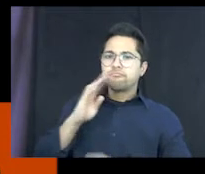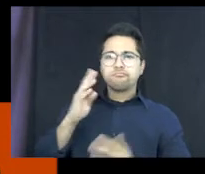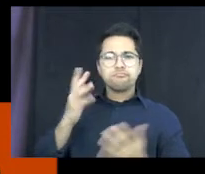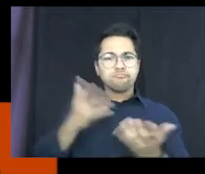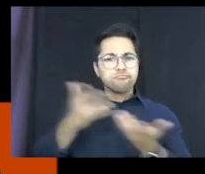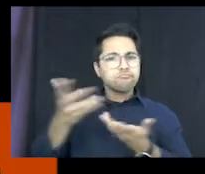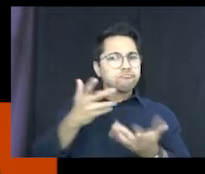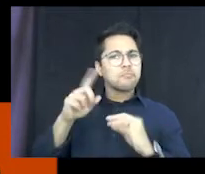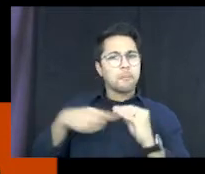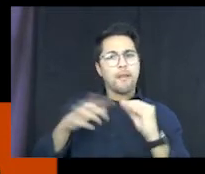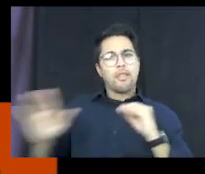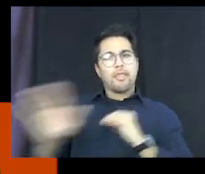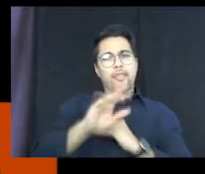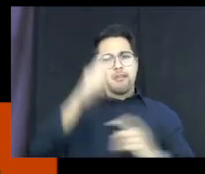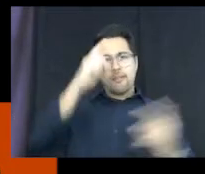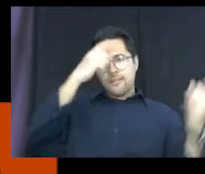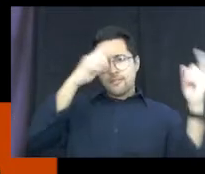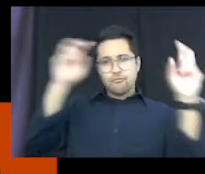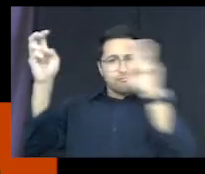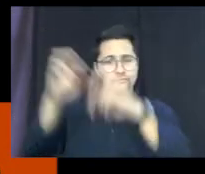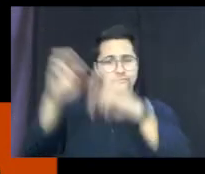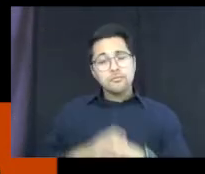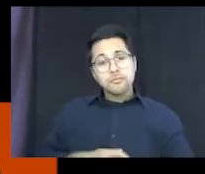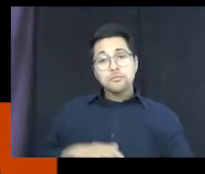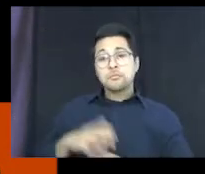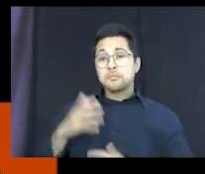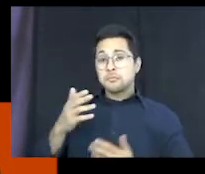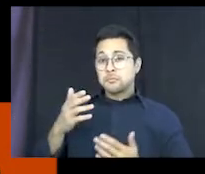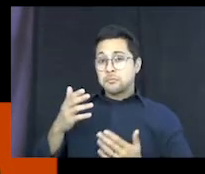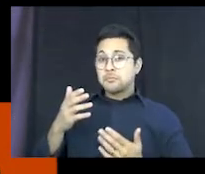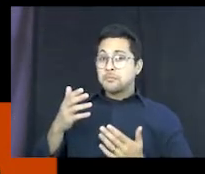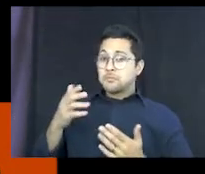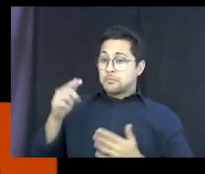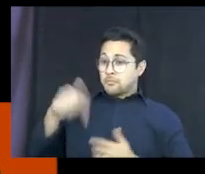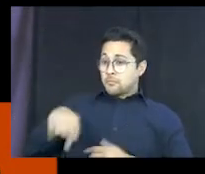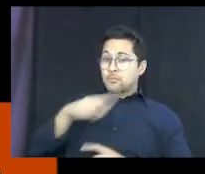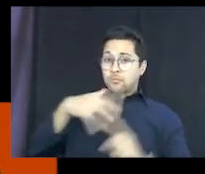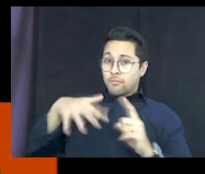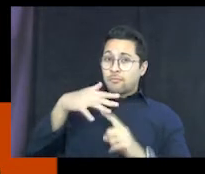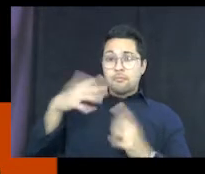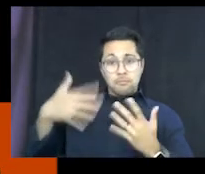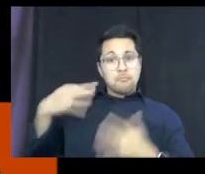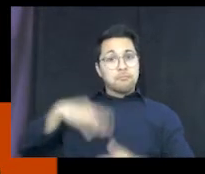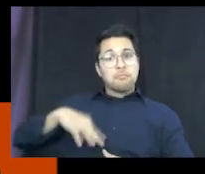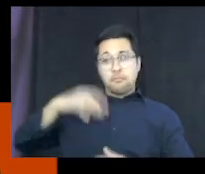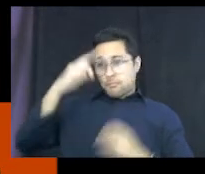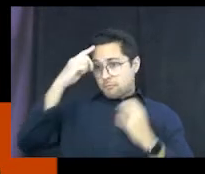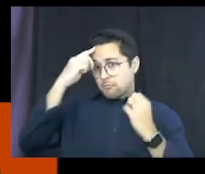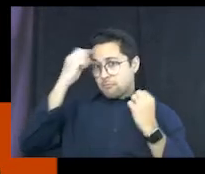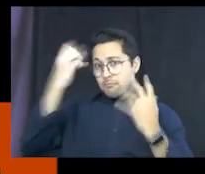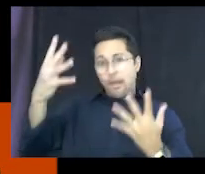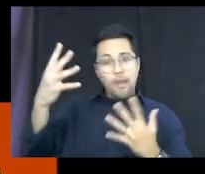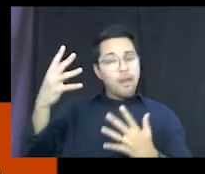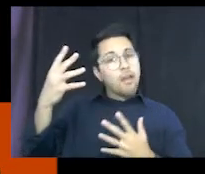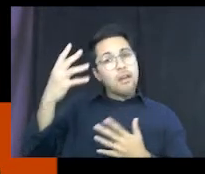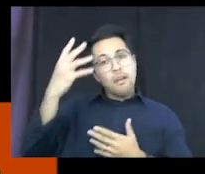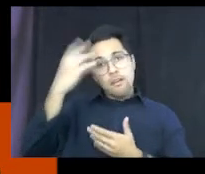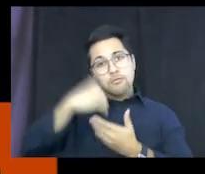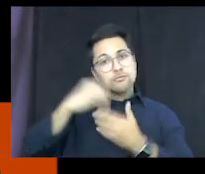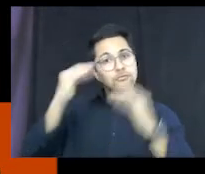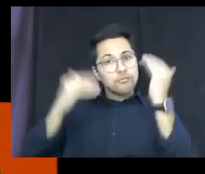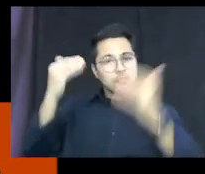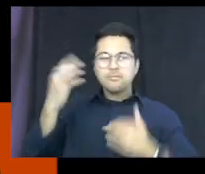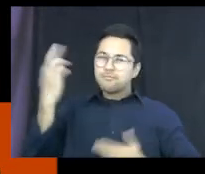This environment may be very valuable to many autistic adults, since Many of them lack the social skills